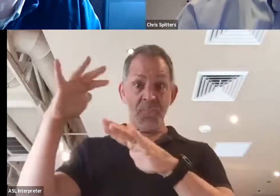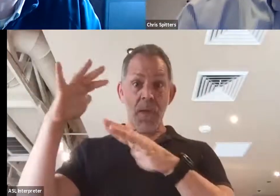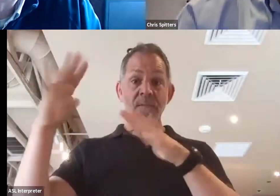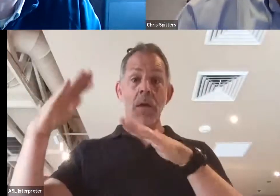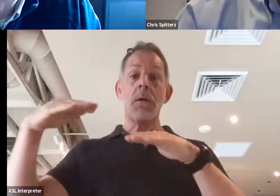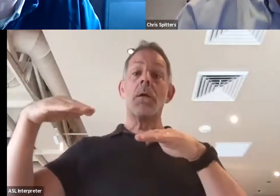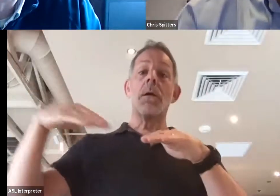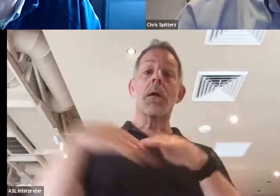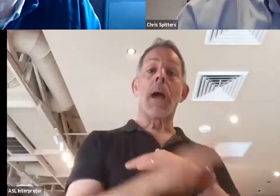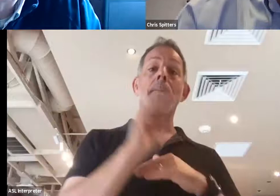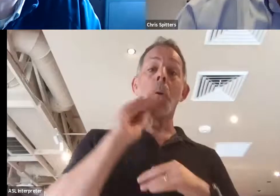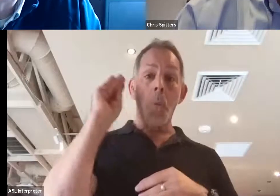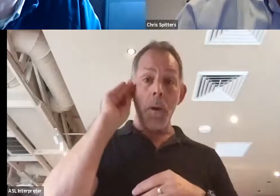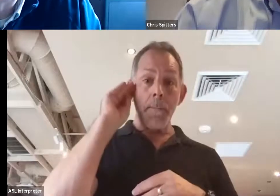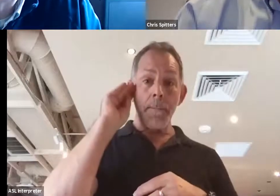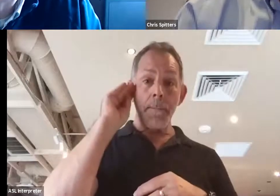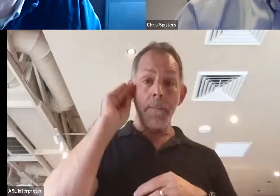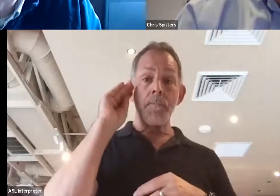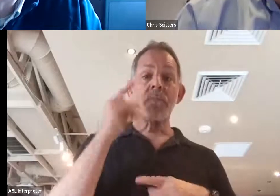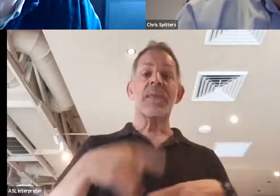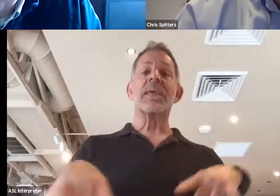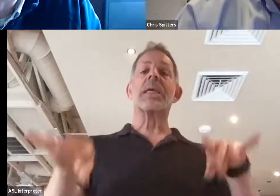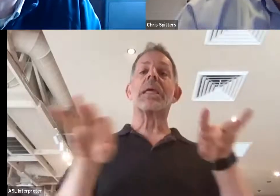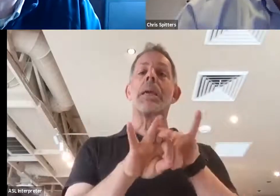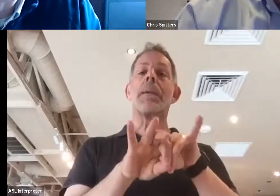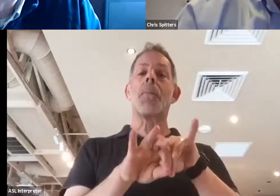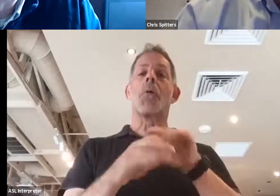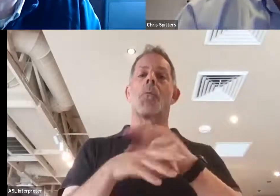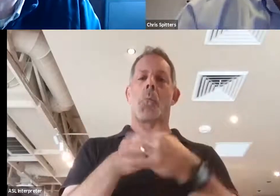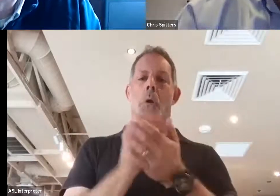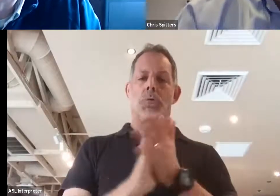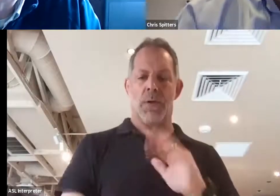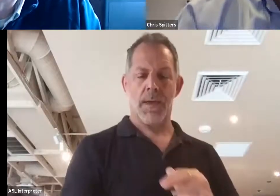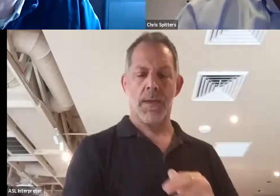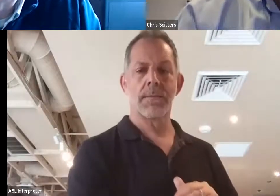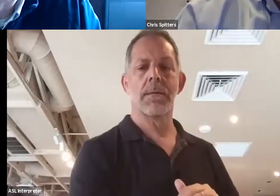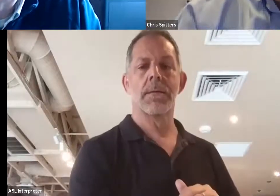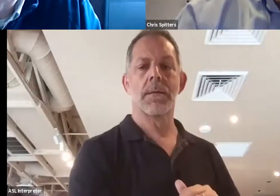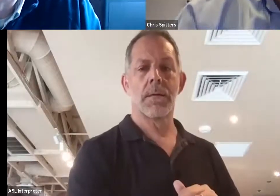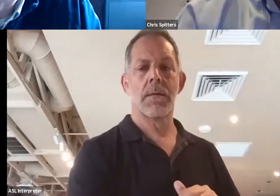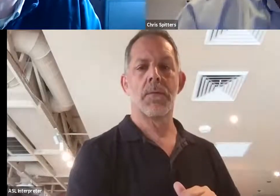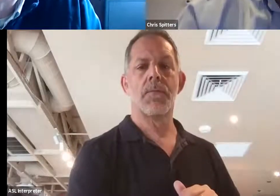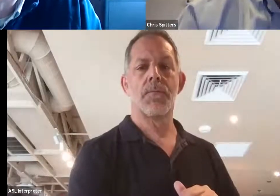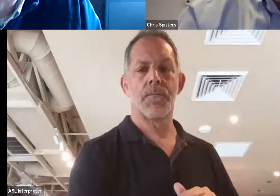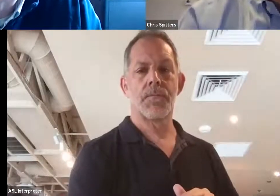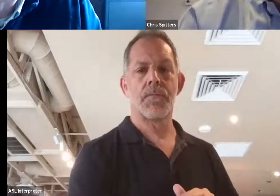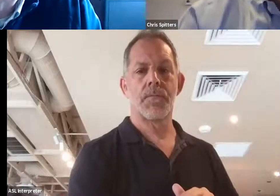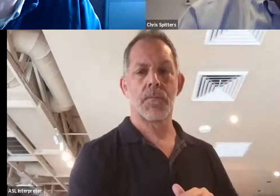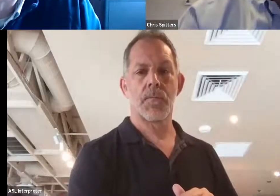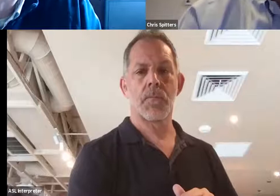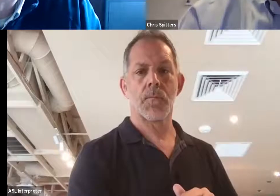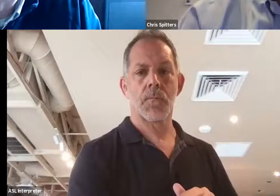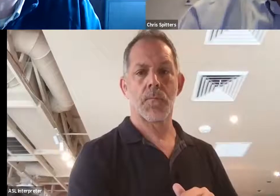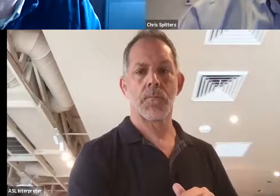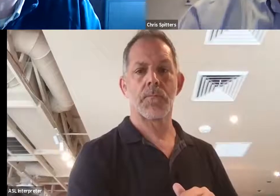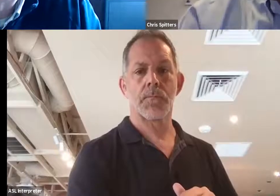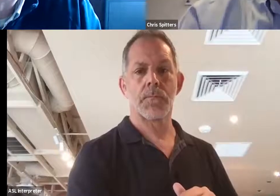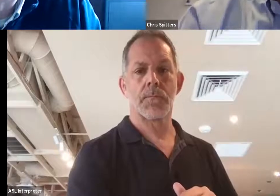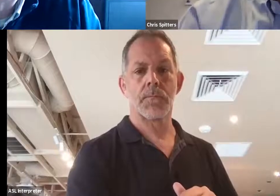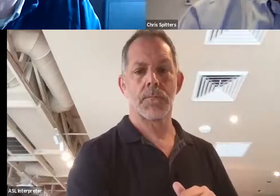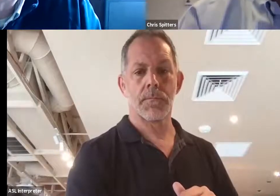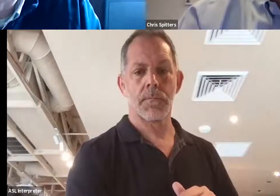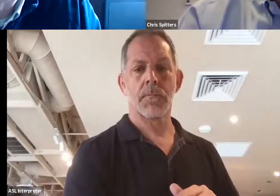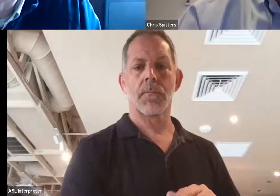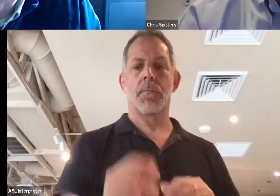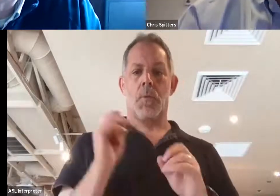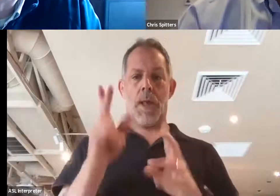to confess to you that although we ask, I'm just, human nature, tends to